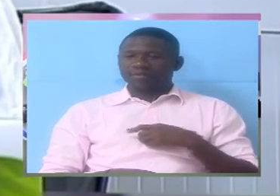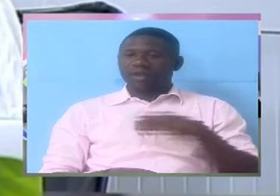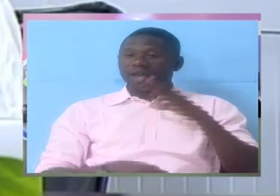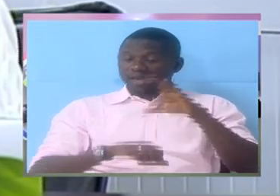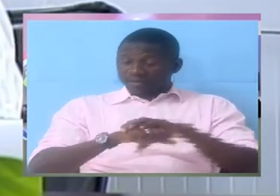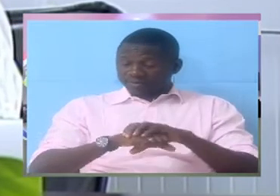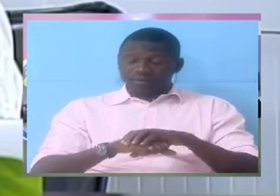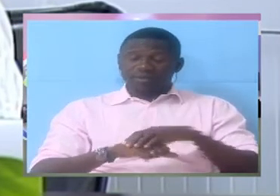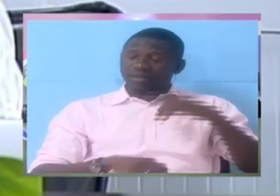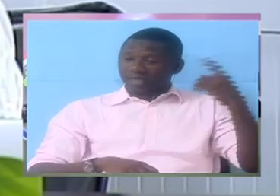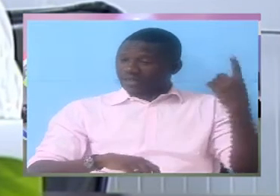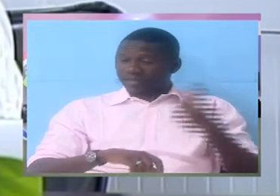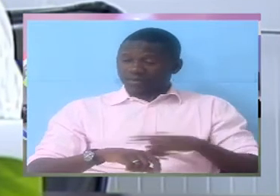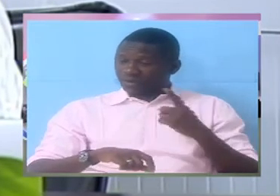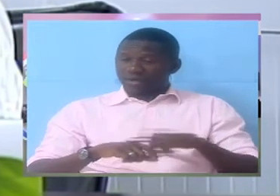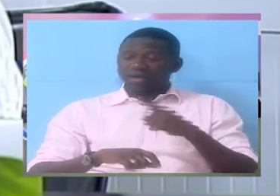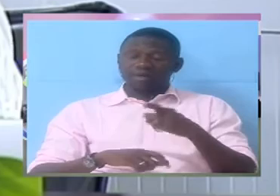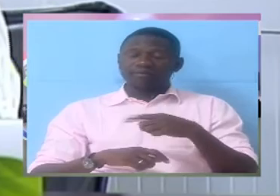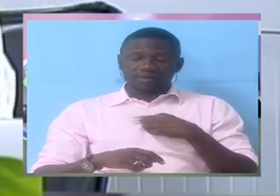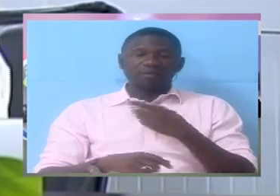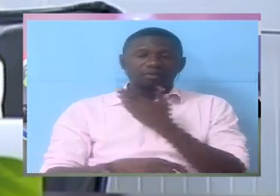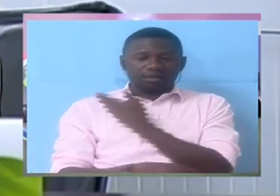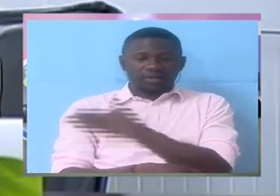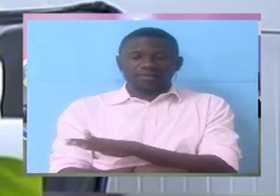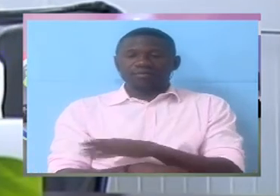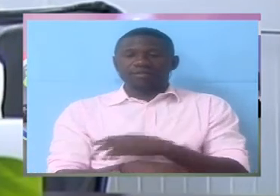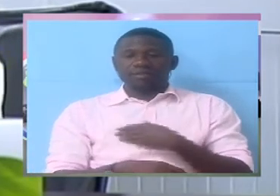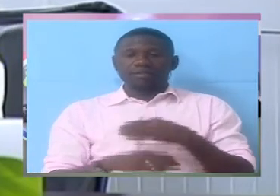it will take them a long time to do these acts again.